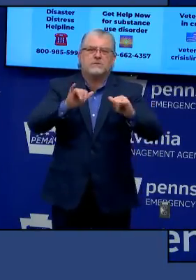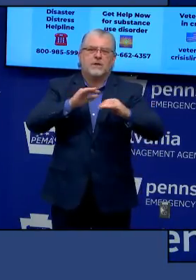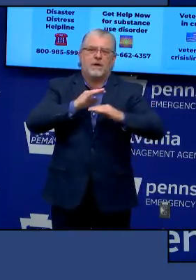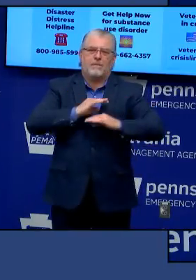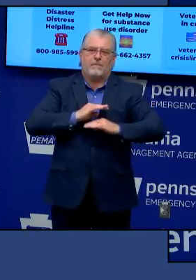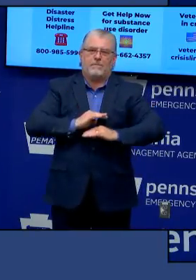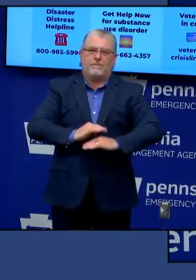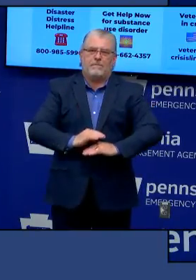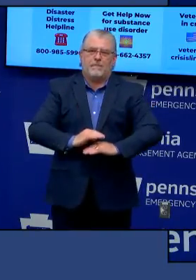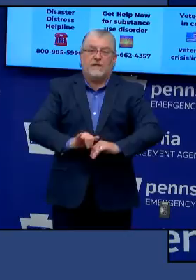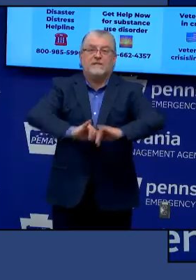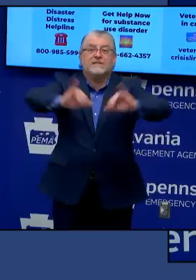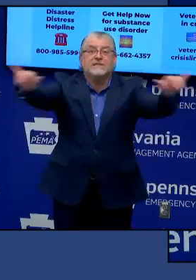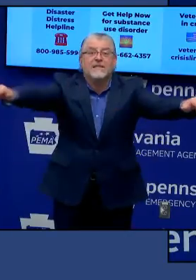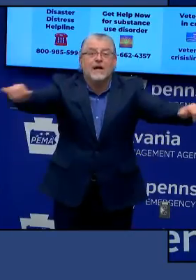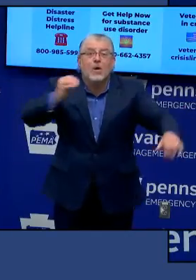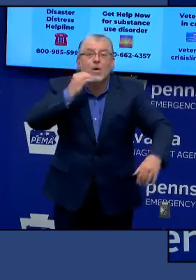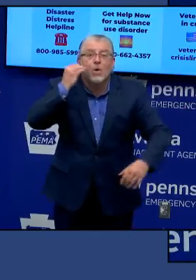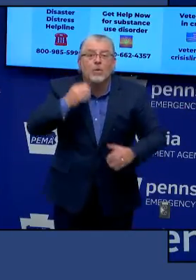stay safe.